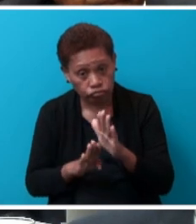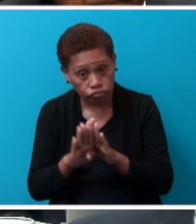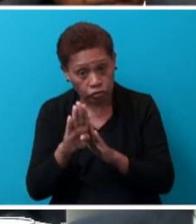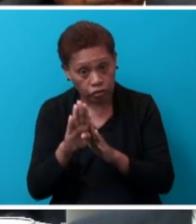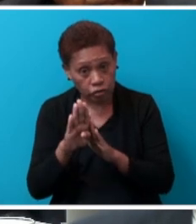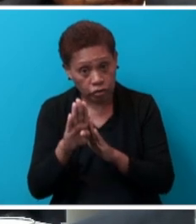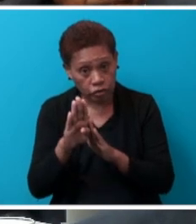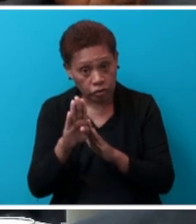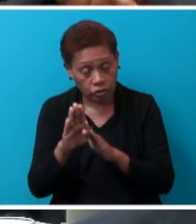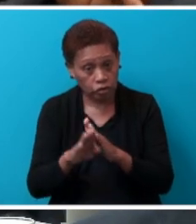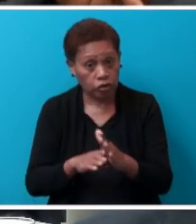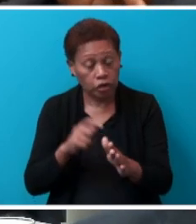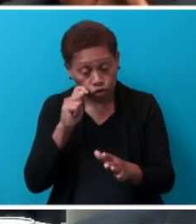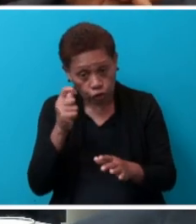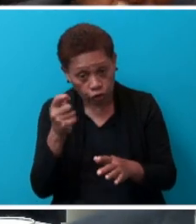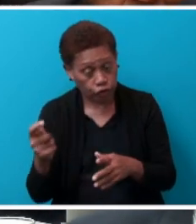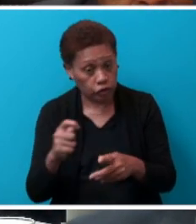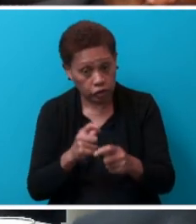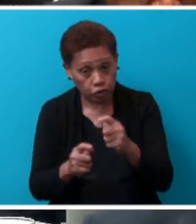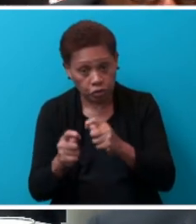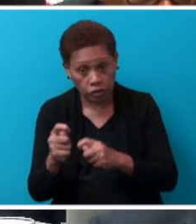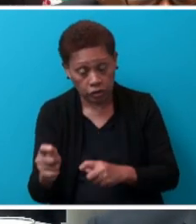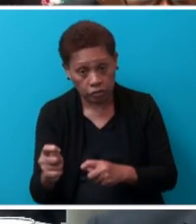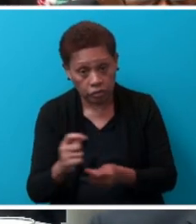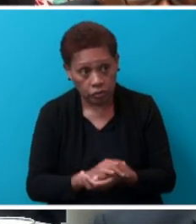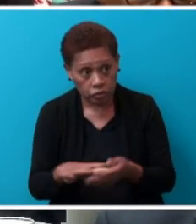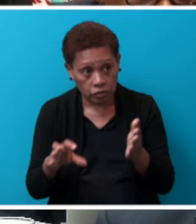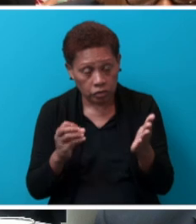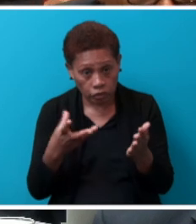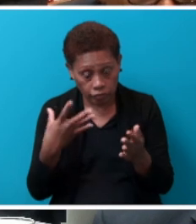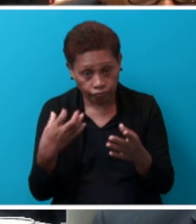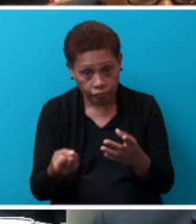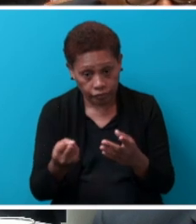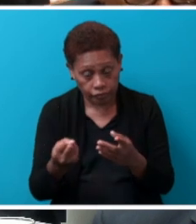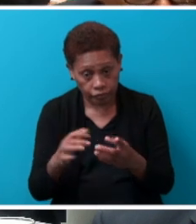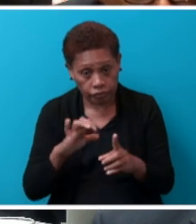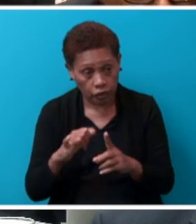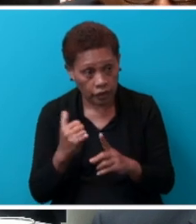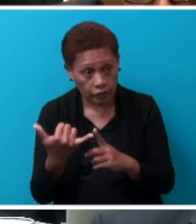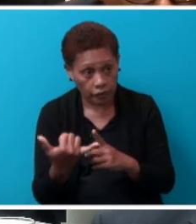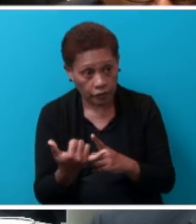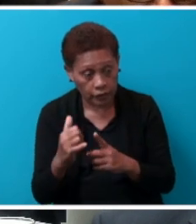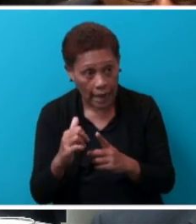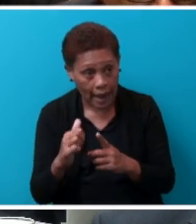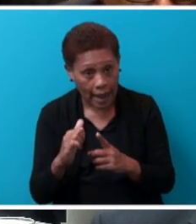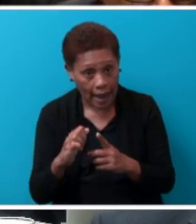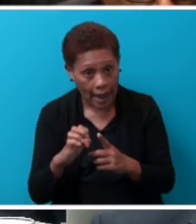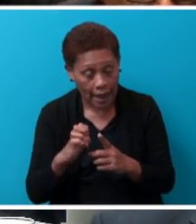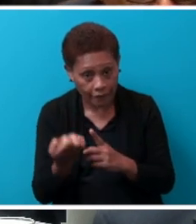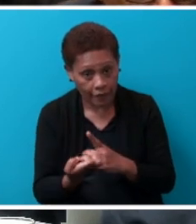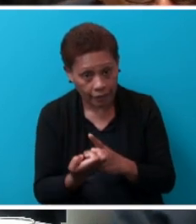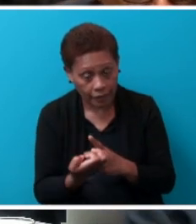Honourable Speaker, another important part of the feasibility study focuses on the environment. This involves carefully assessing how